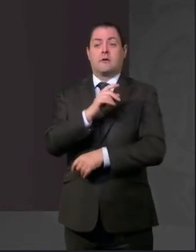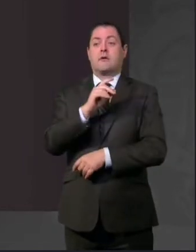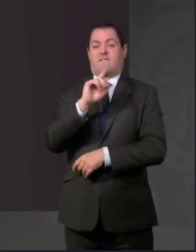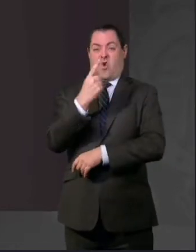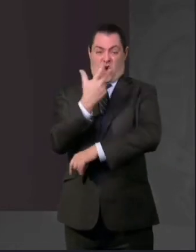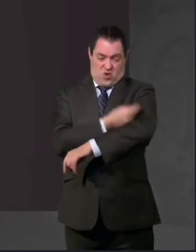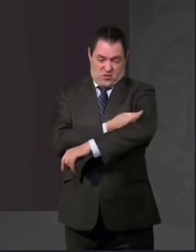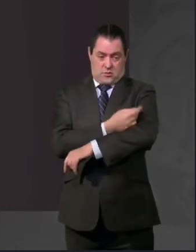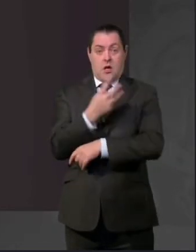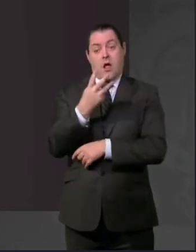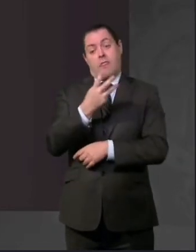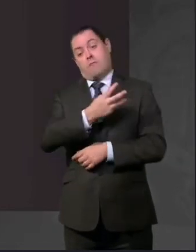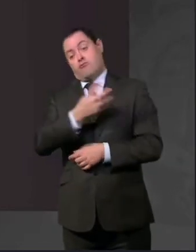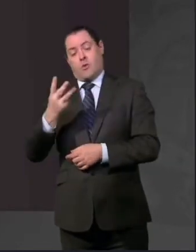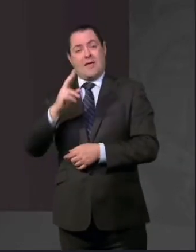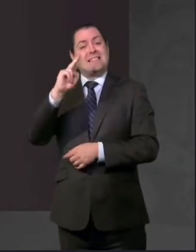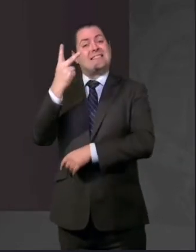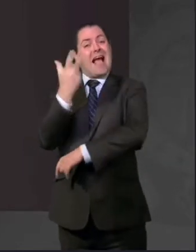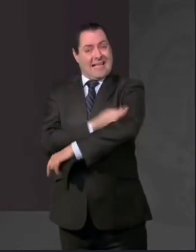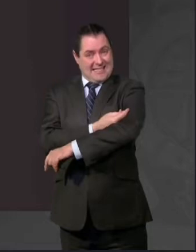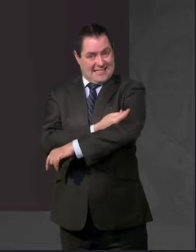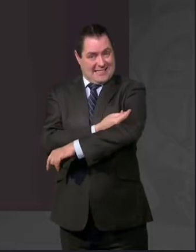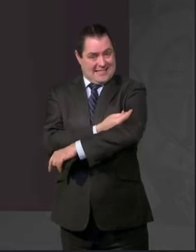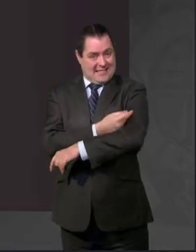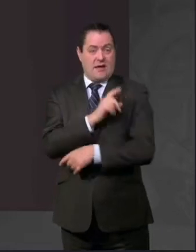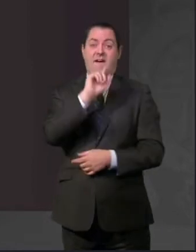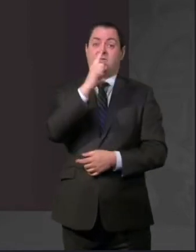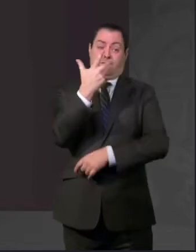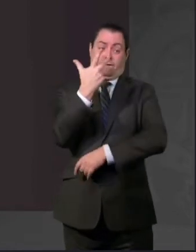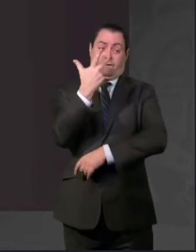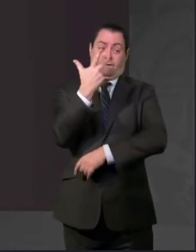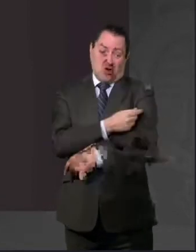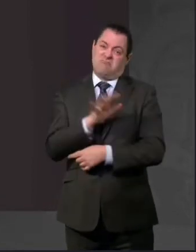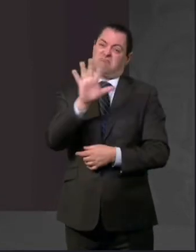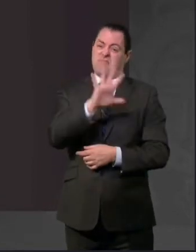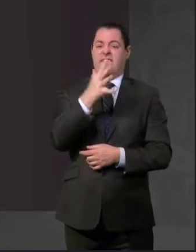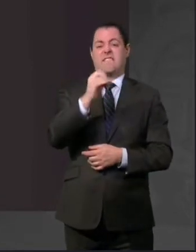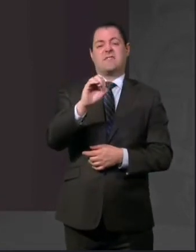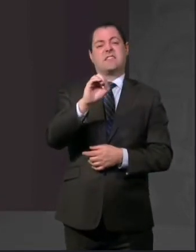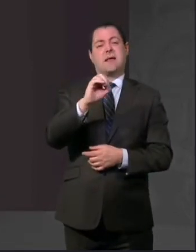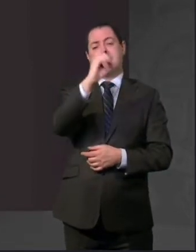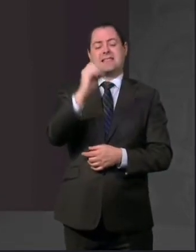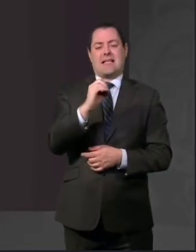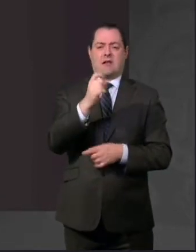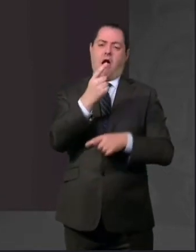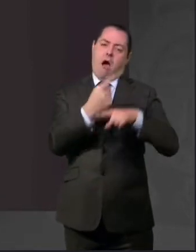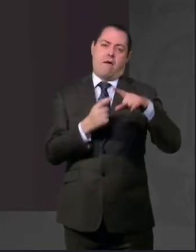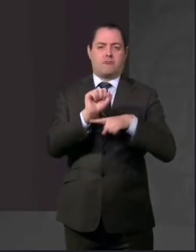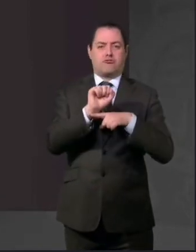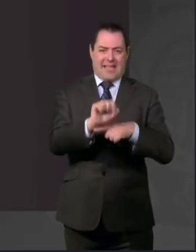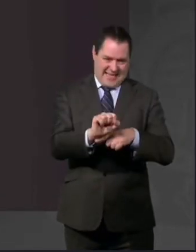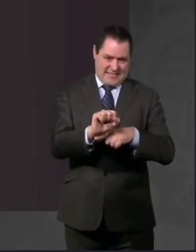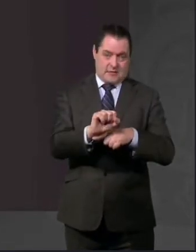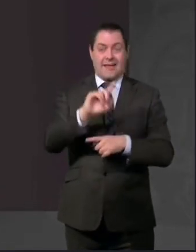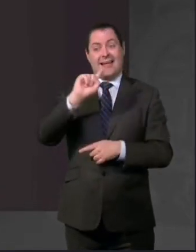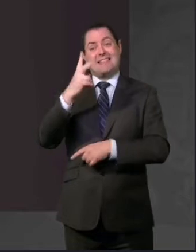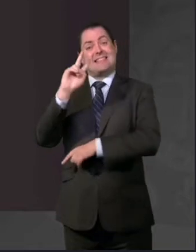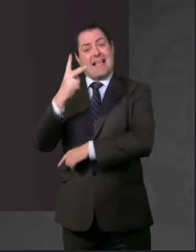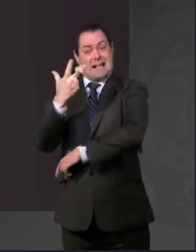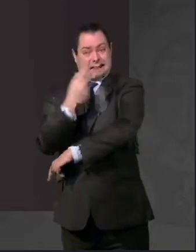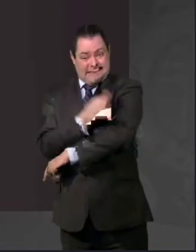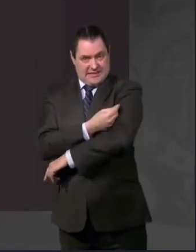giving approximately 50% protection, then rising to 95% after the second dose. However,